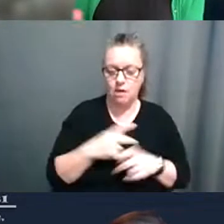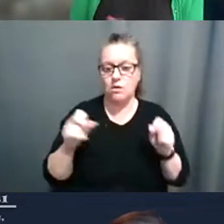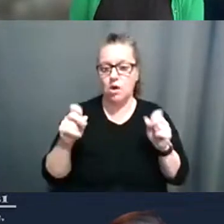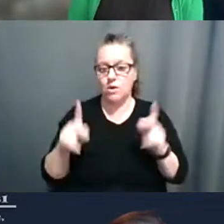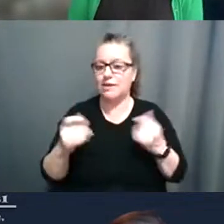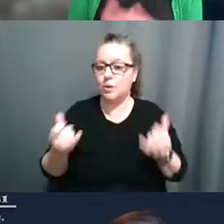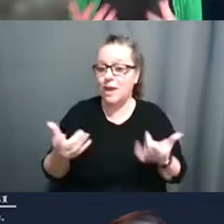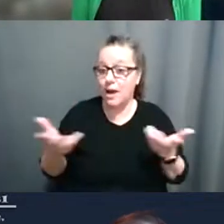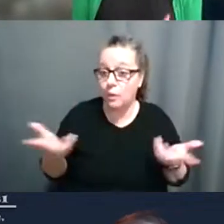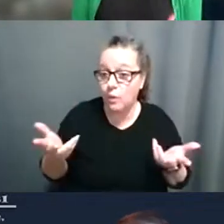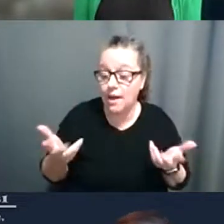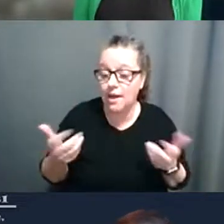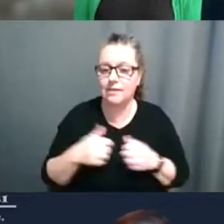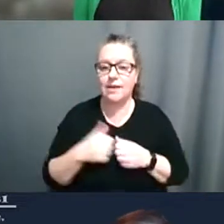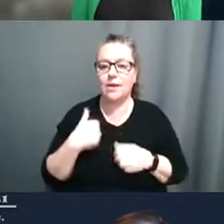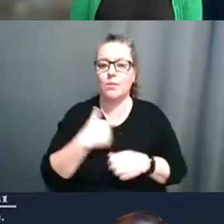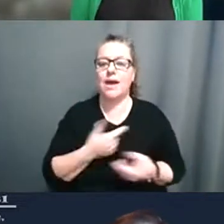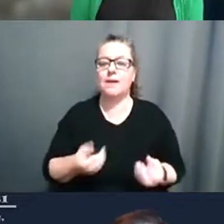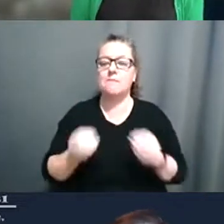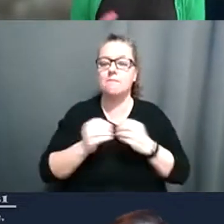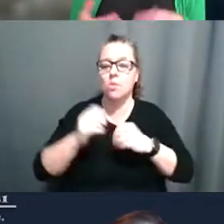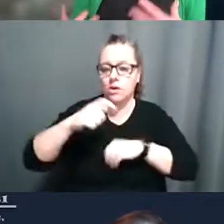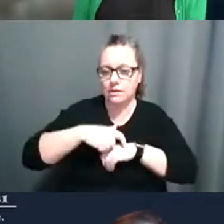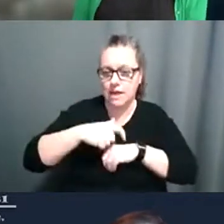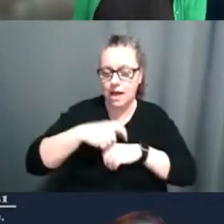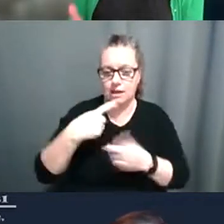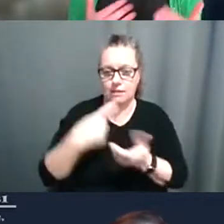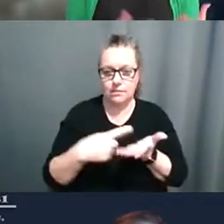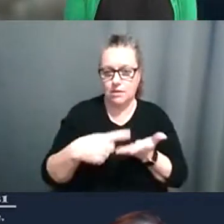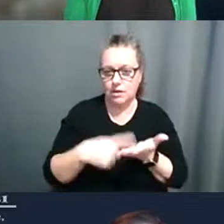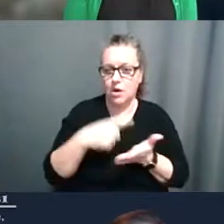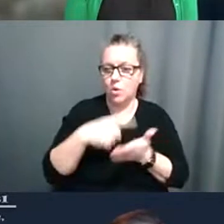now what? And we spent more time talking about what should be